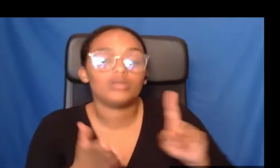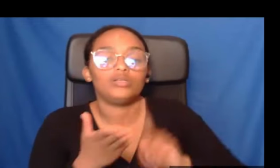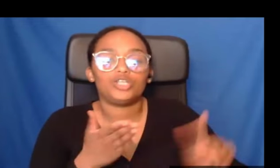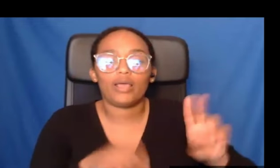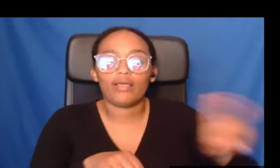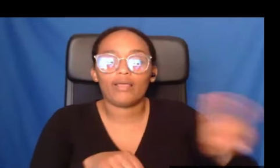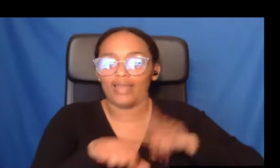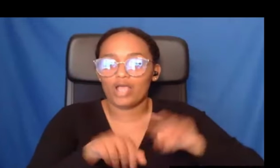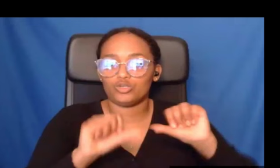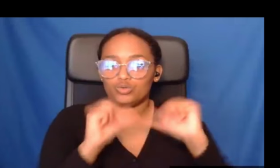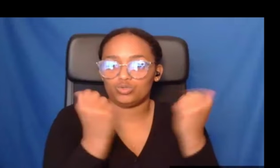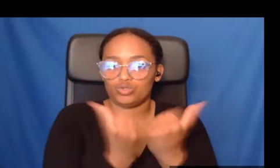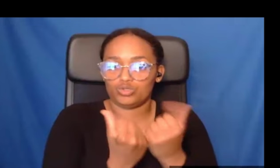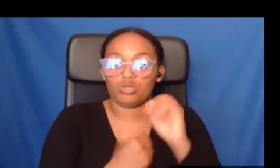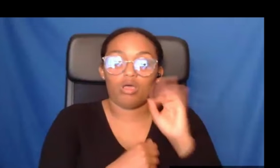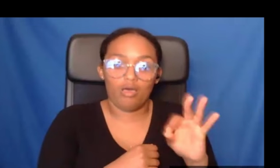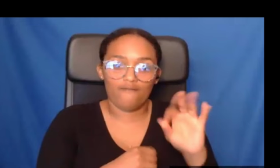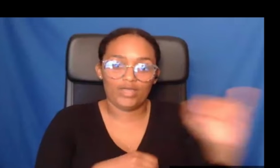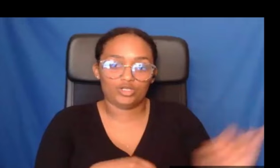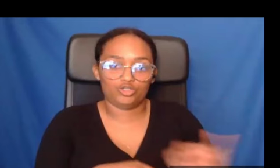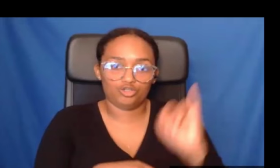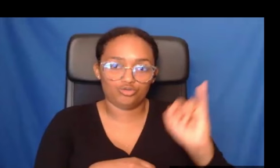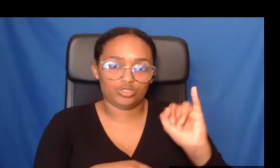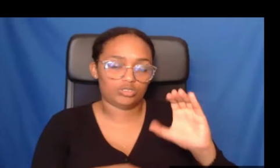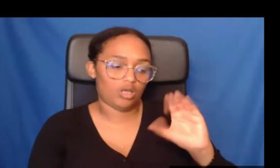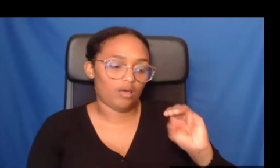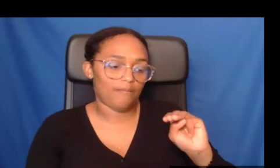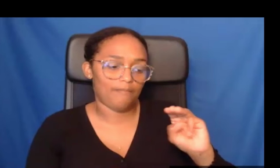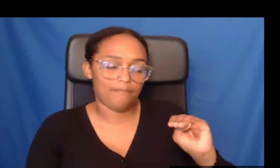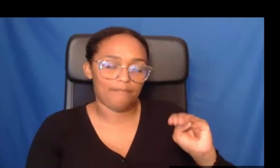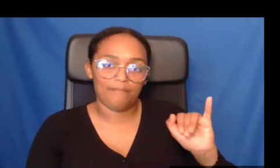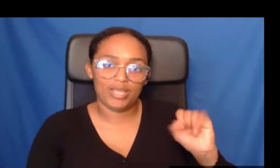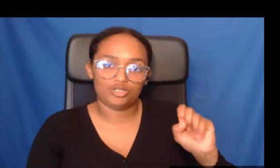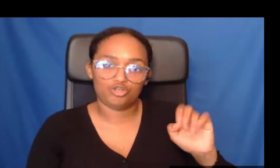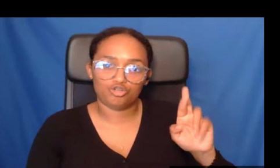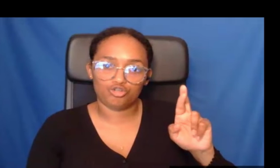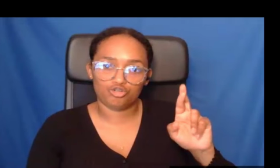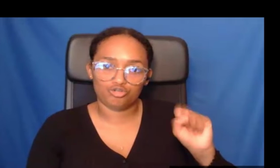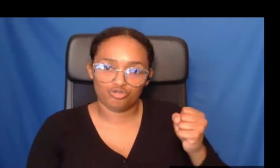of Insurance Commissioners websites. It's